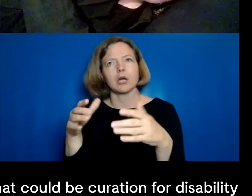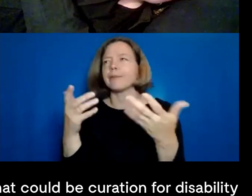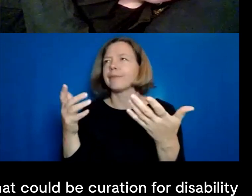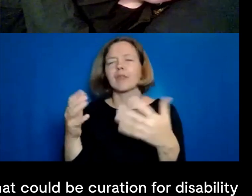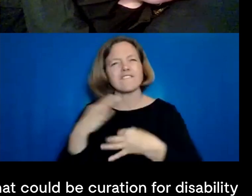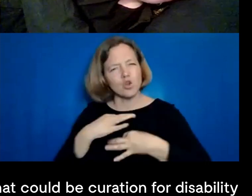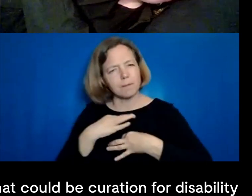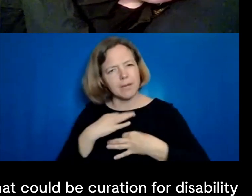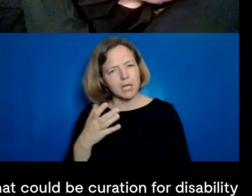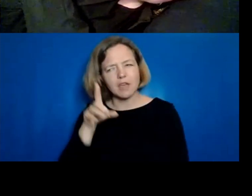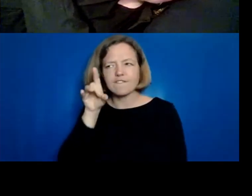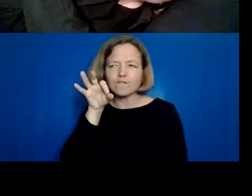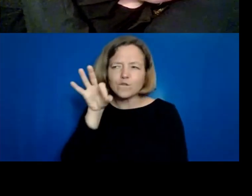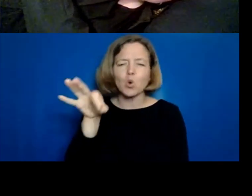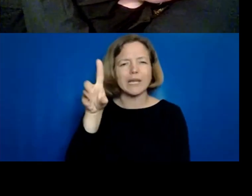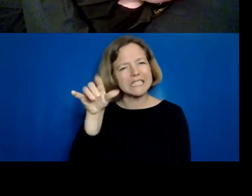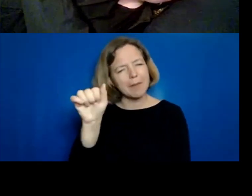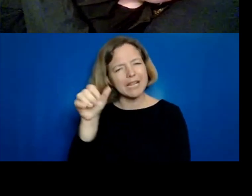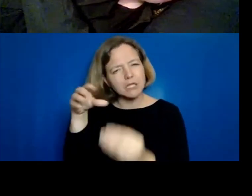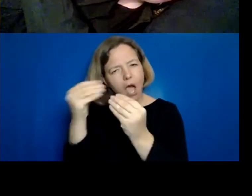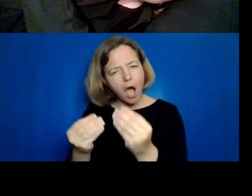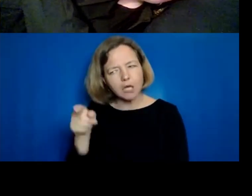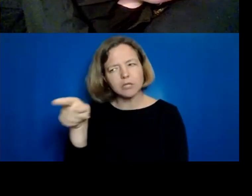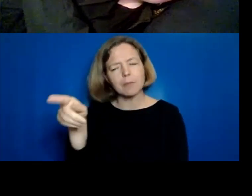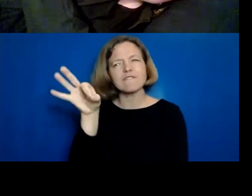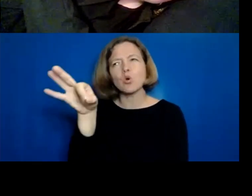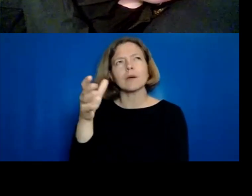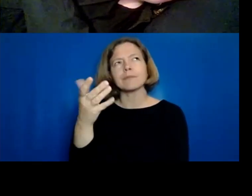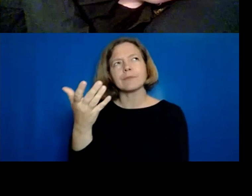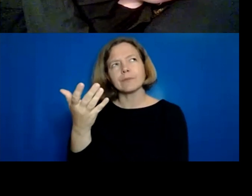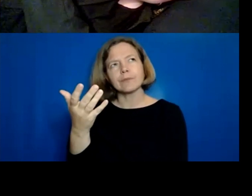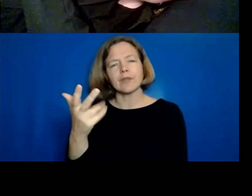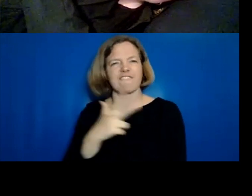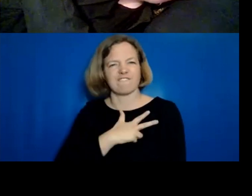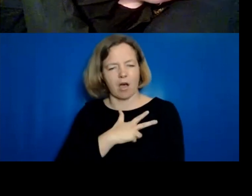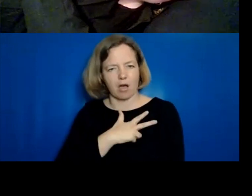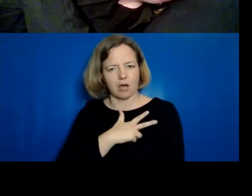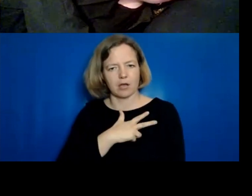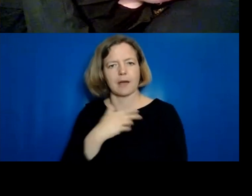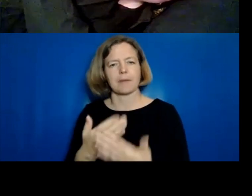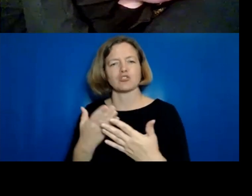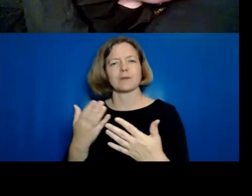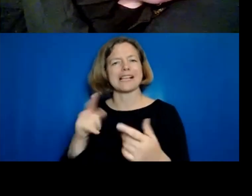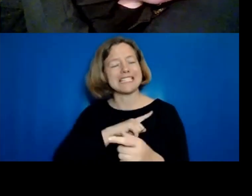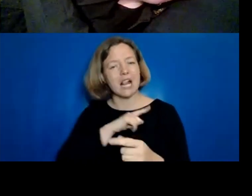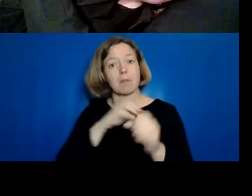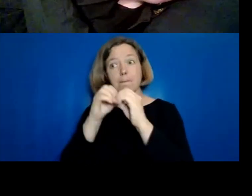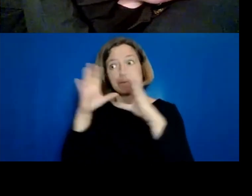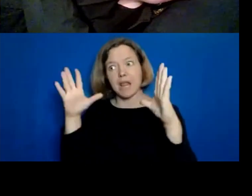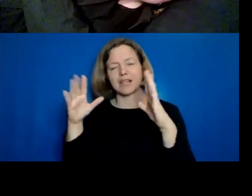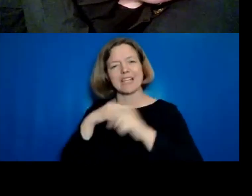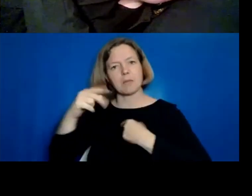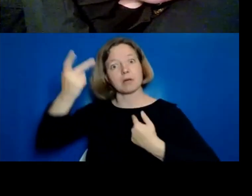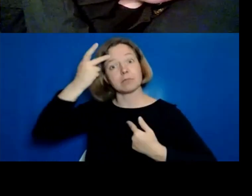for disability arts, but what could truly be an anti-ableist way of